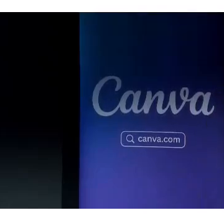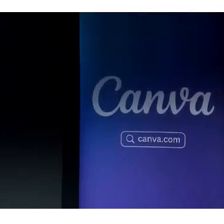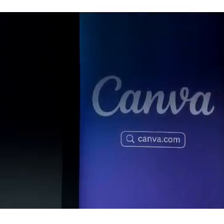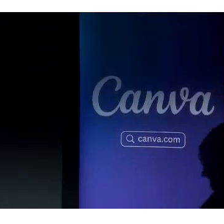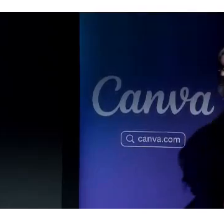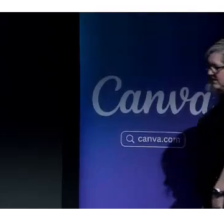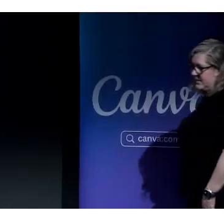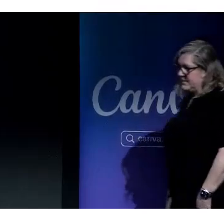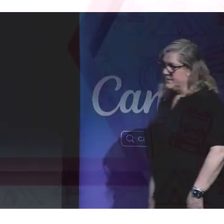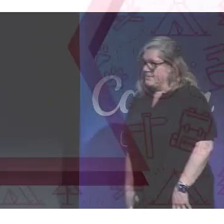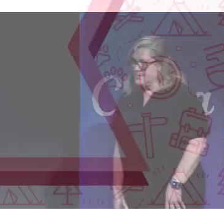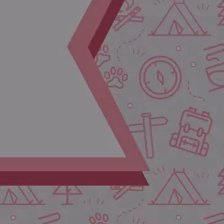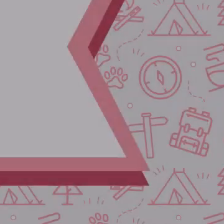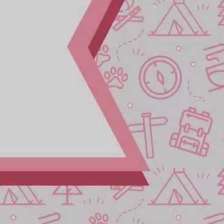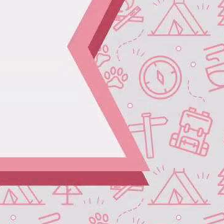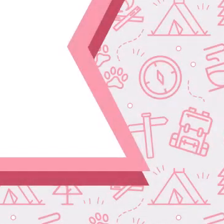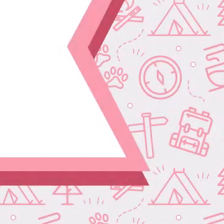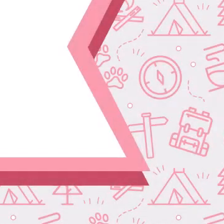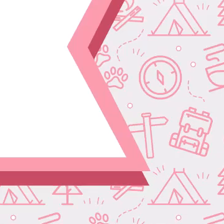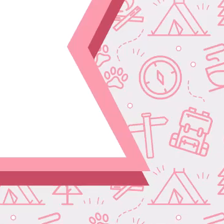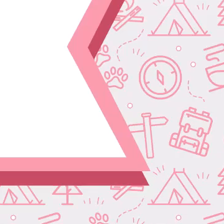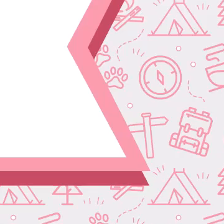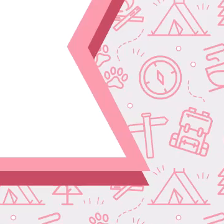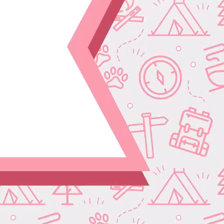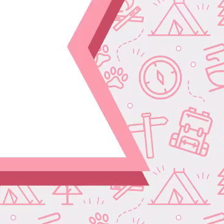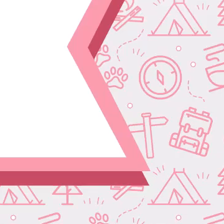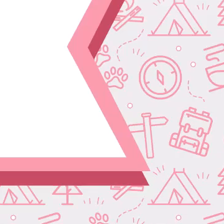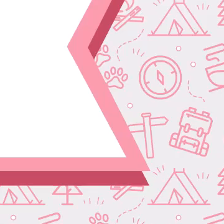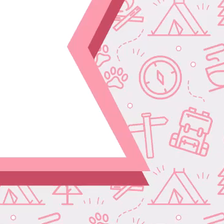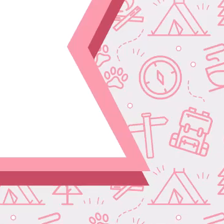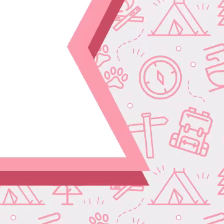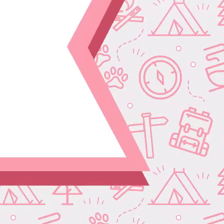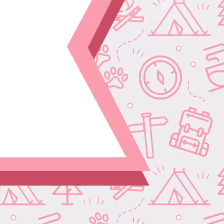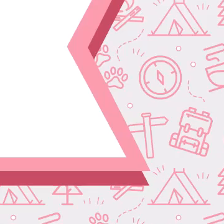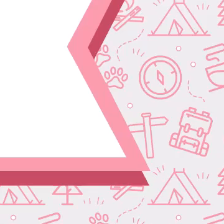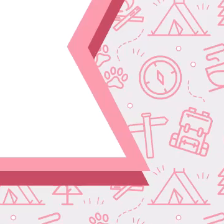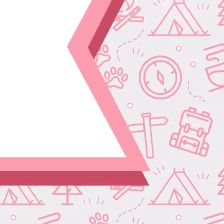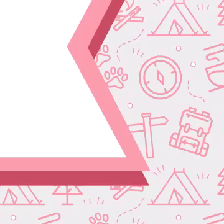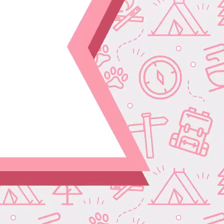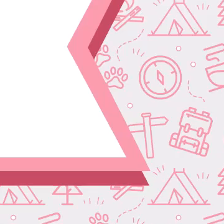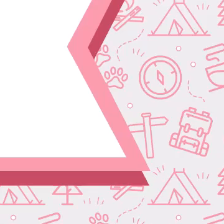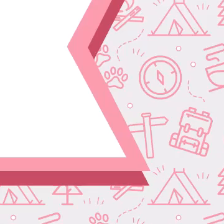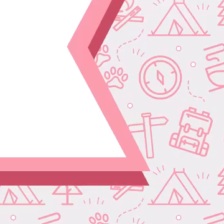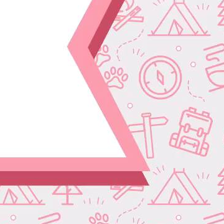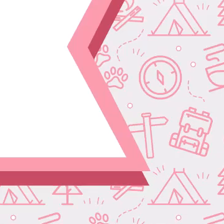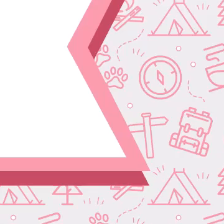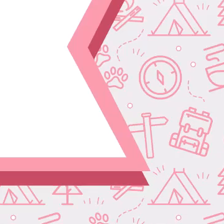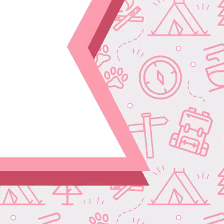AliCamp 2024.